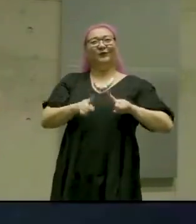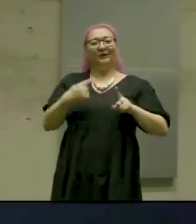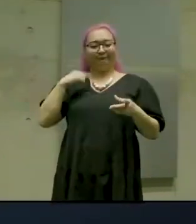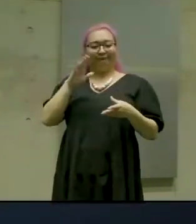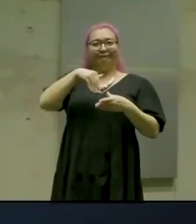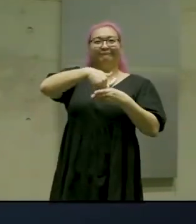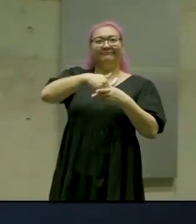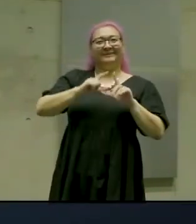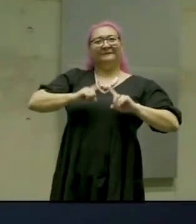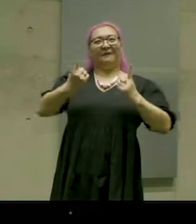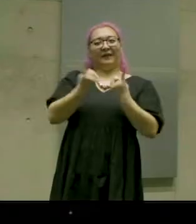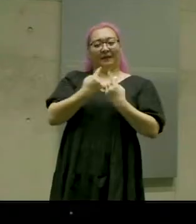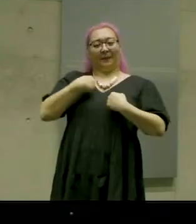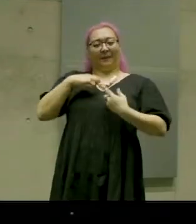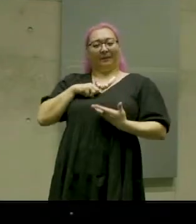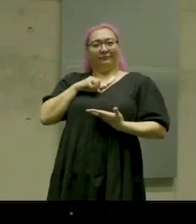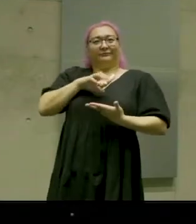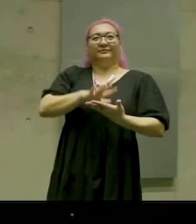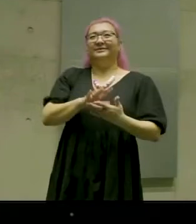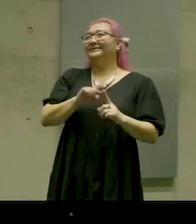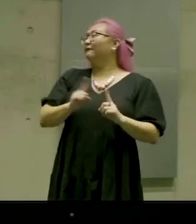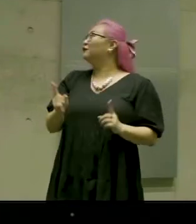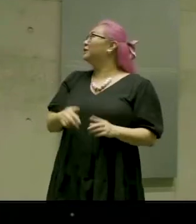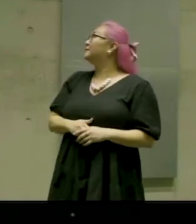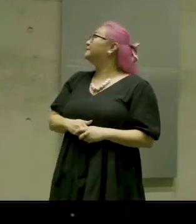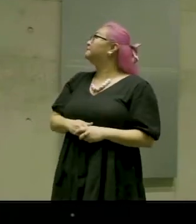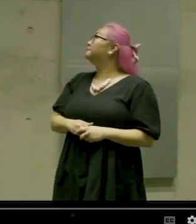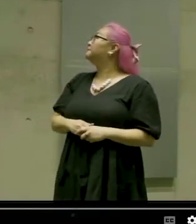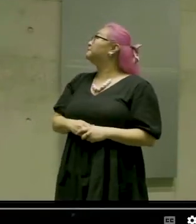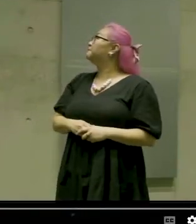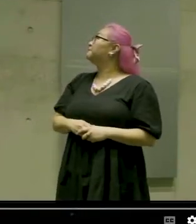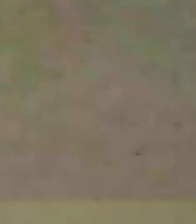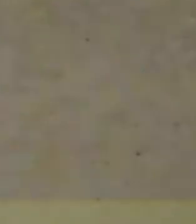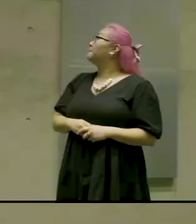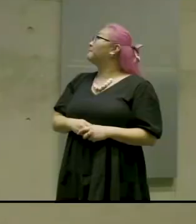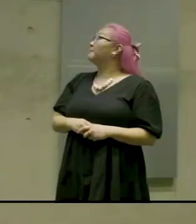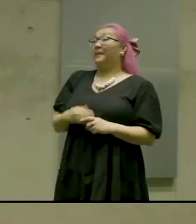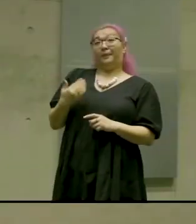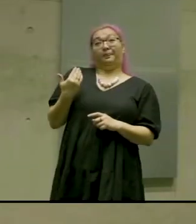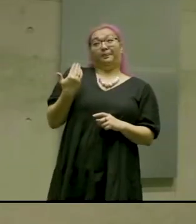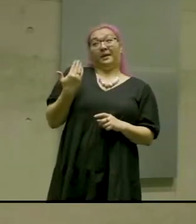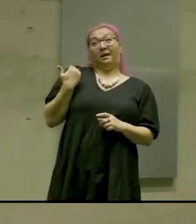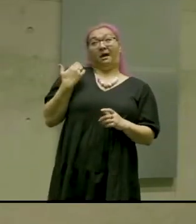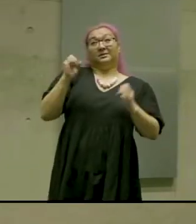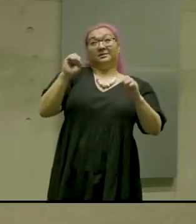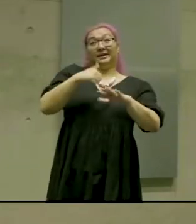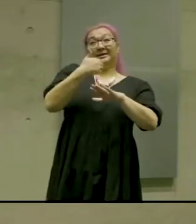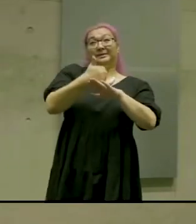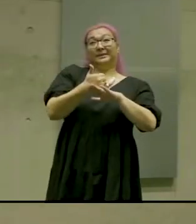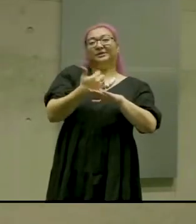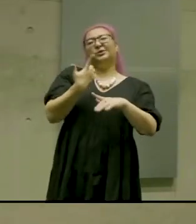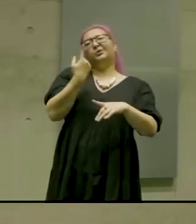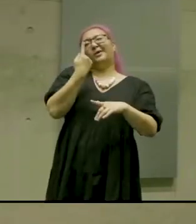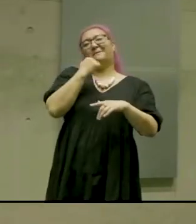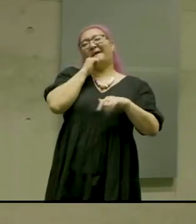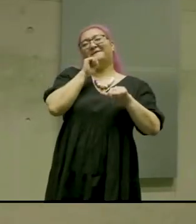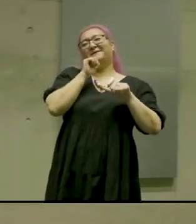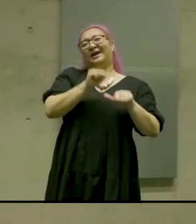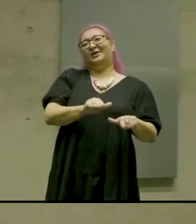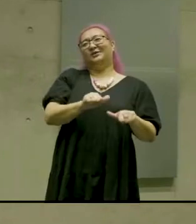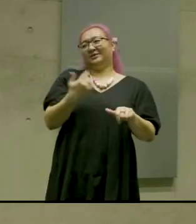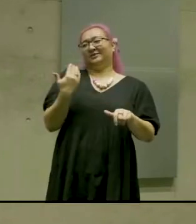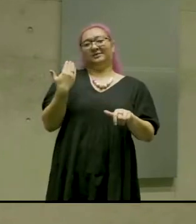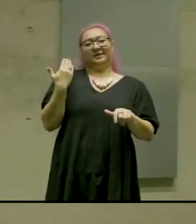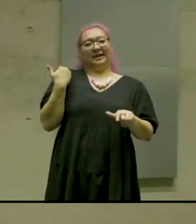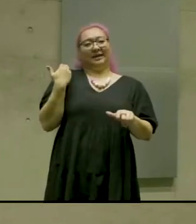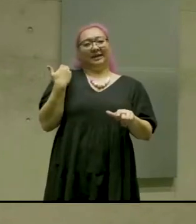And yeah, the last exhibition, which is one of my favorites, was in